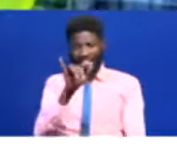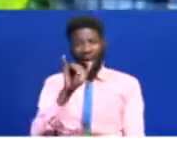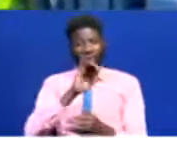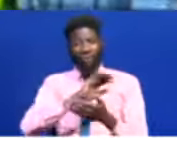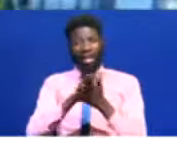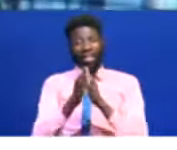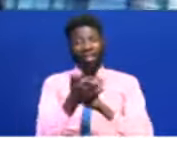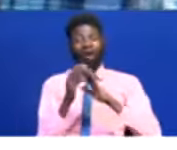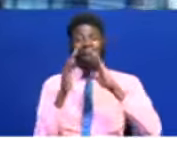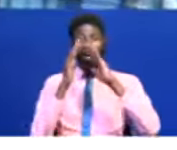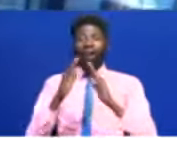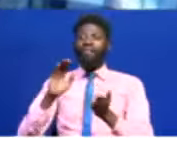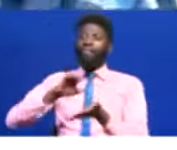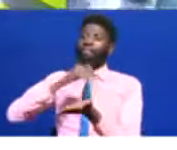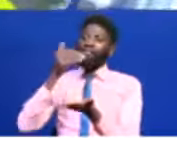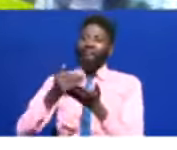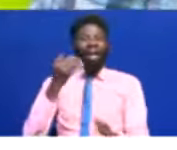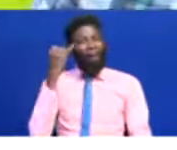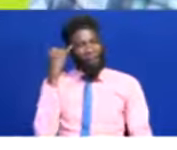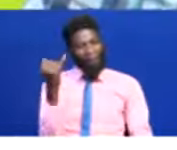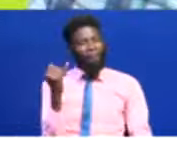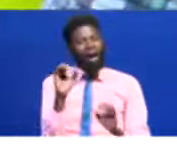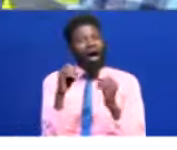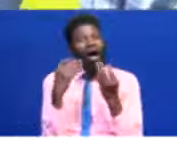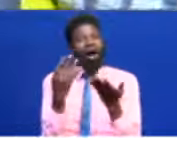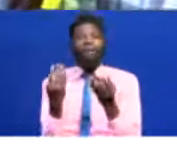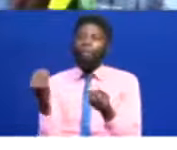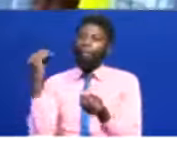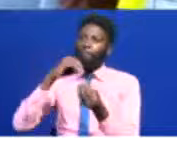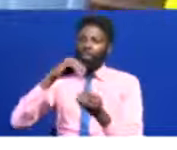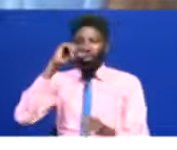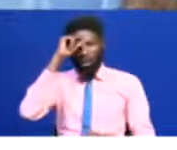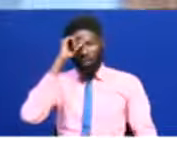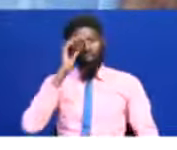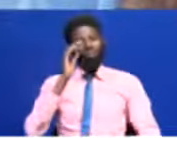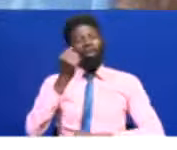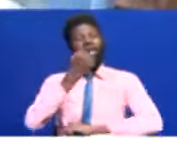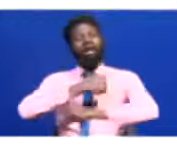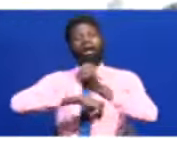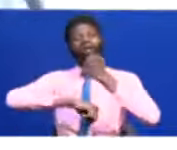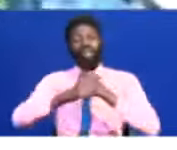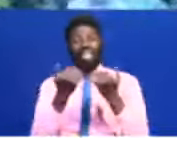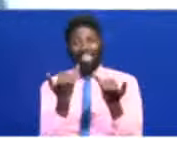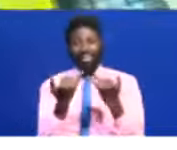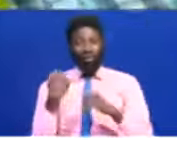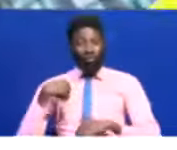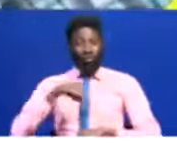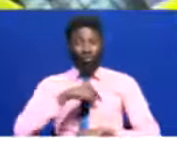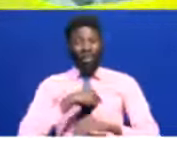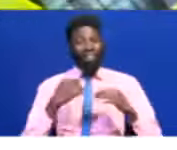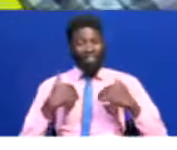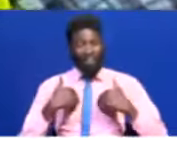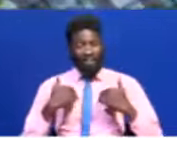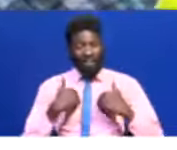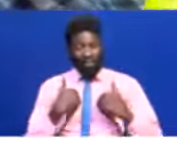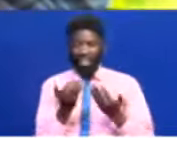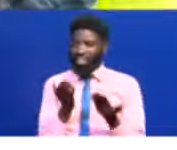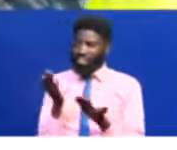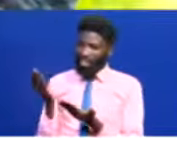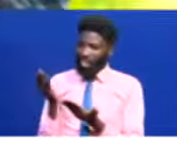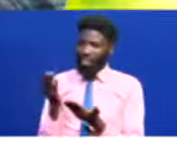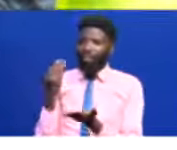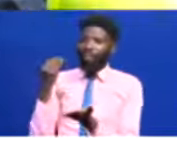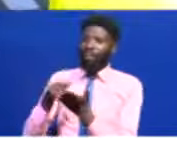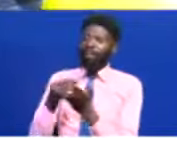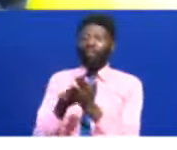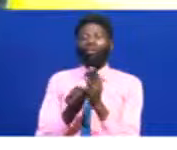the housing fund, then you can imagine how much more the government is going to do now that we have cheap finances through